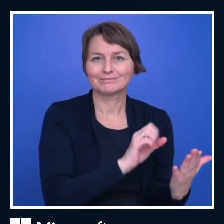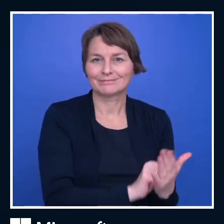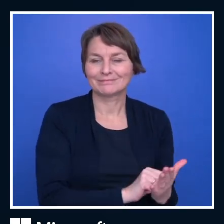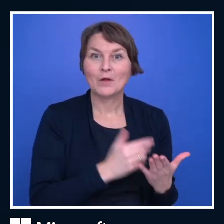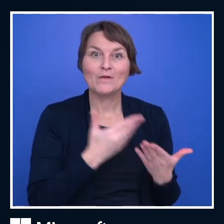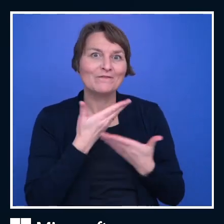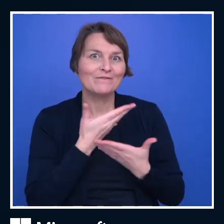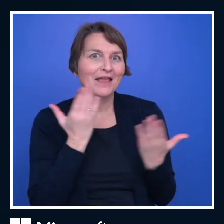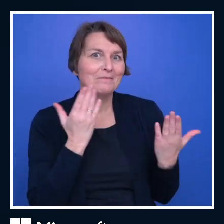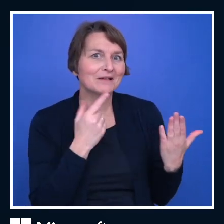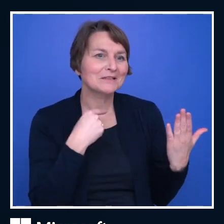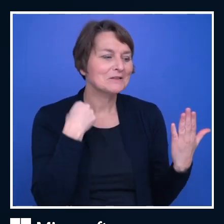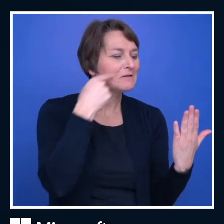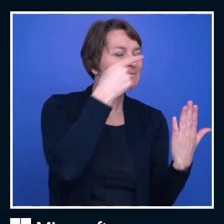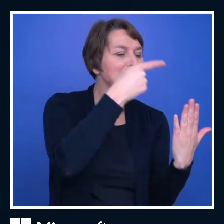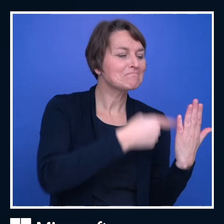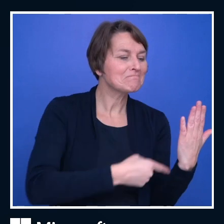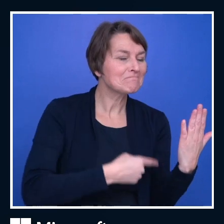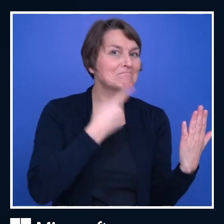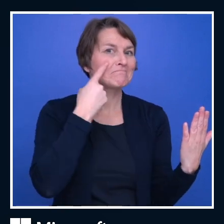within our documents.